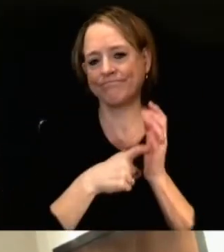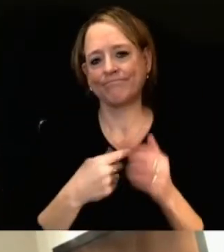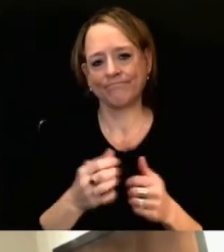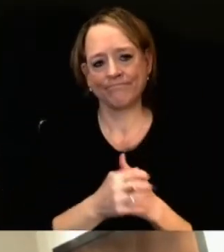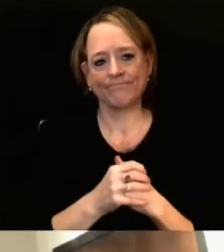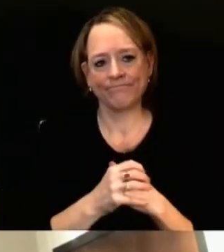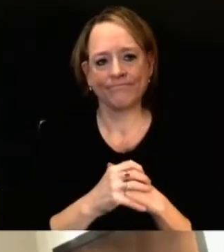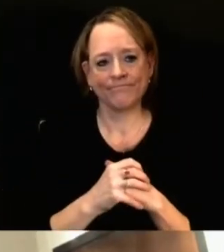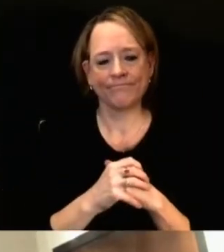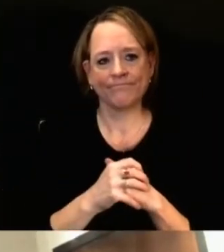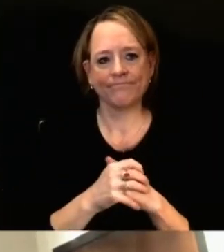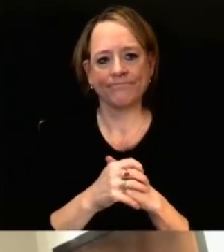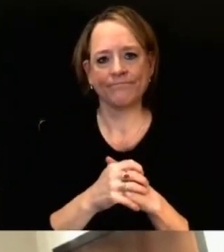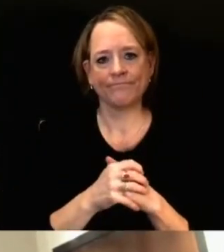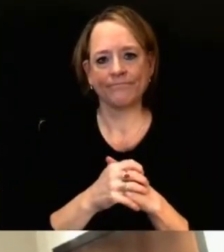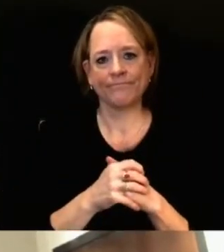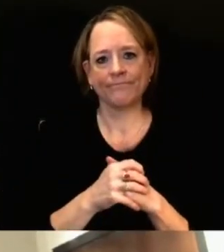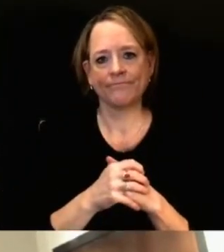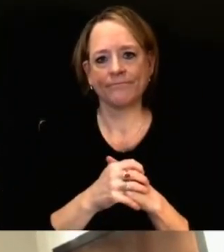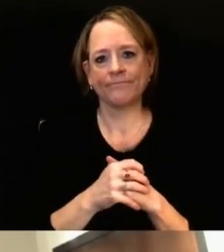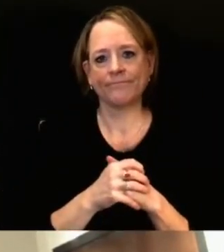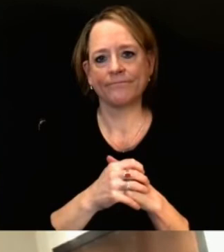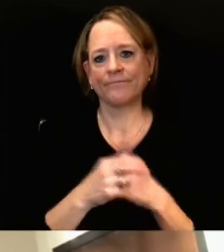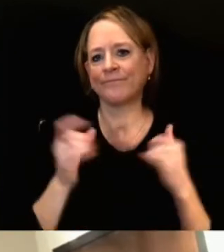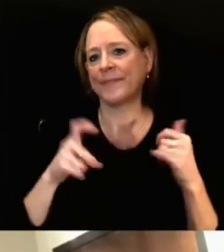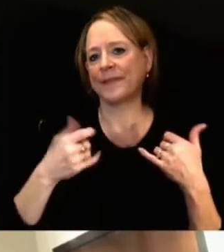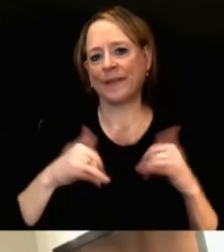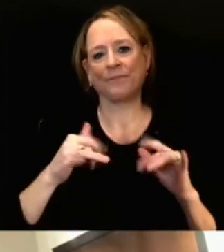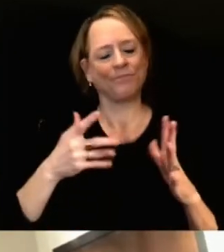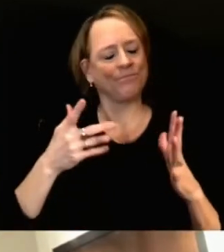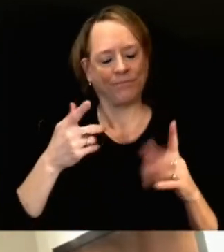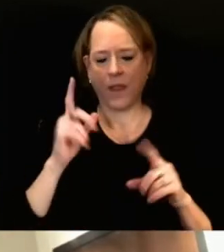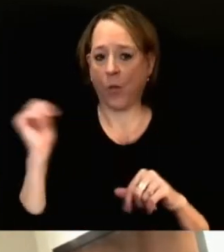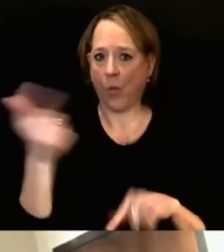people who are in the hospital with COVID for all our hospitals.